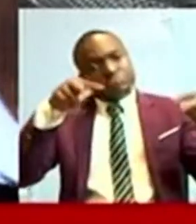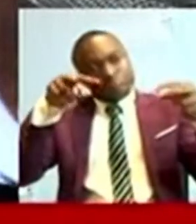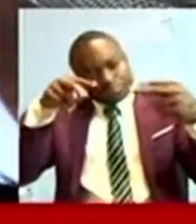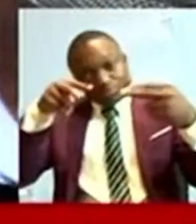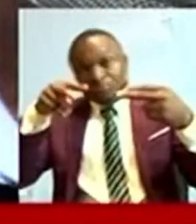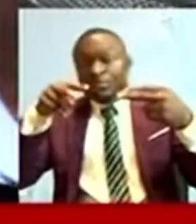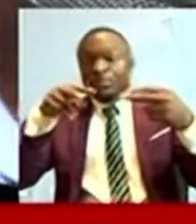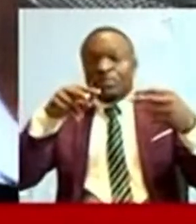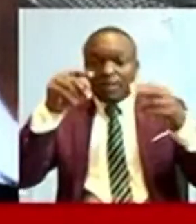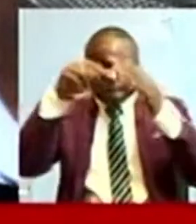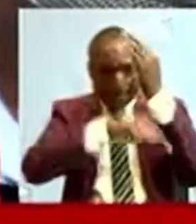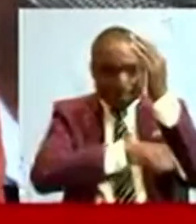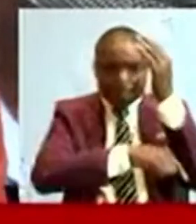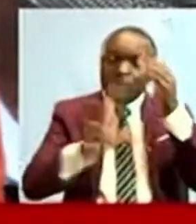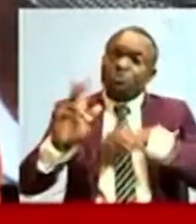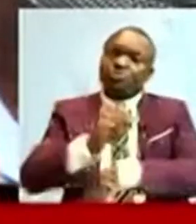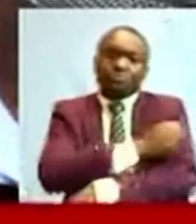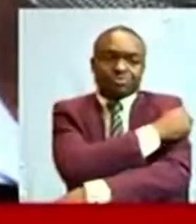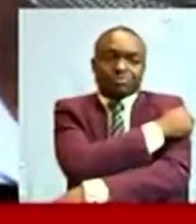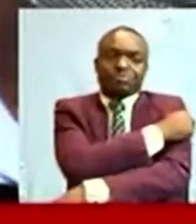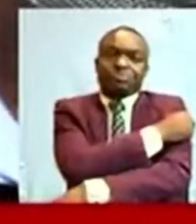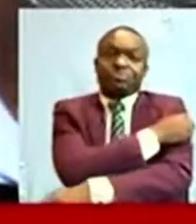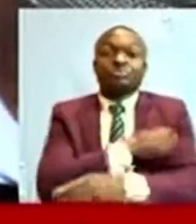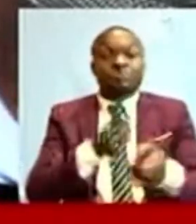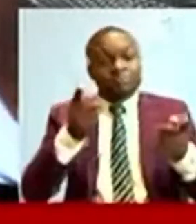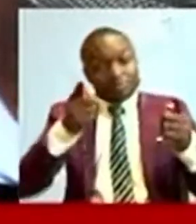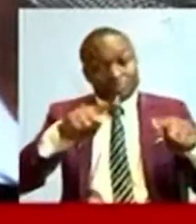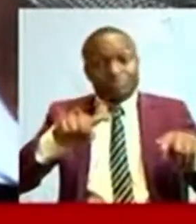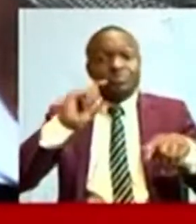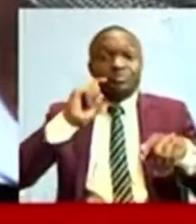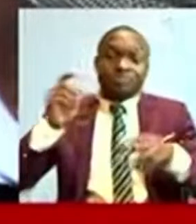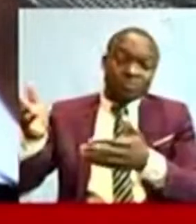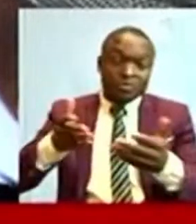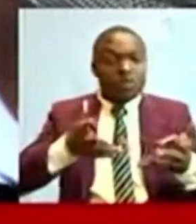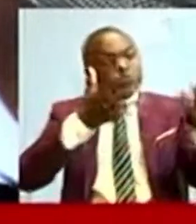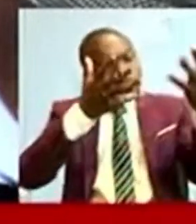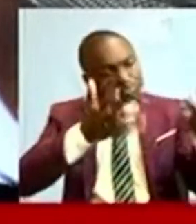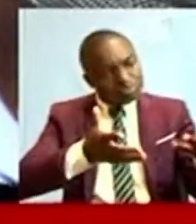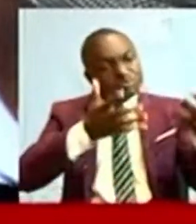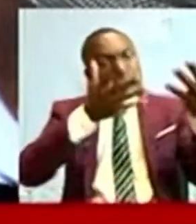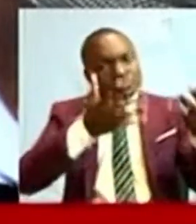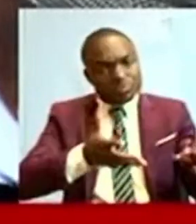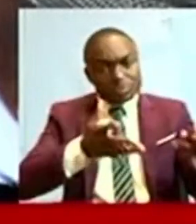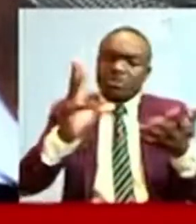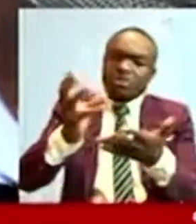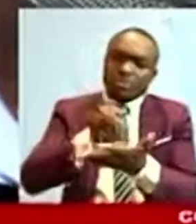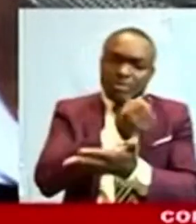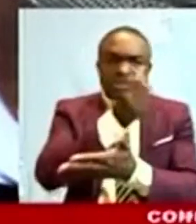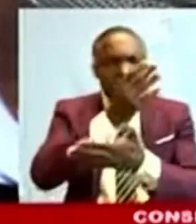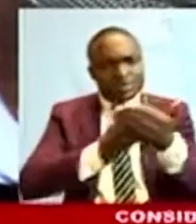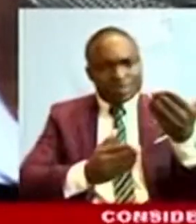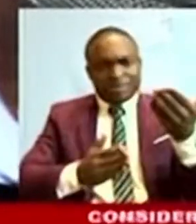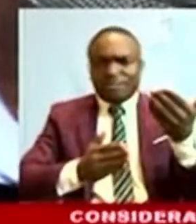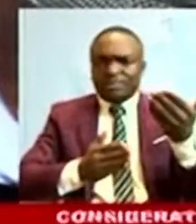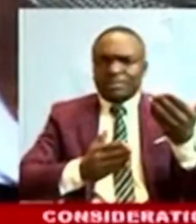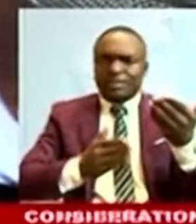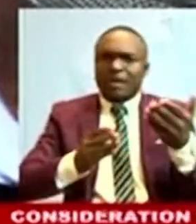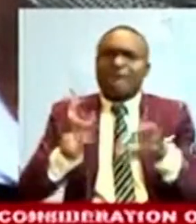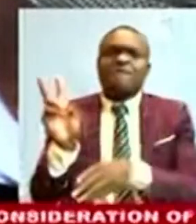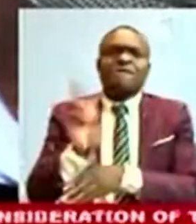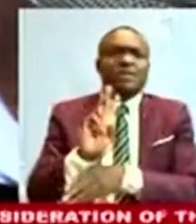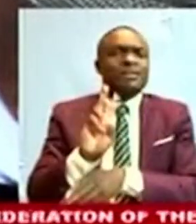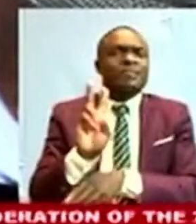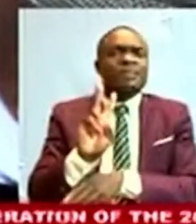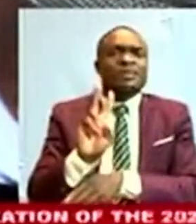the vaccination, when they're supposed to be coming for weight measures and maybe to get some vitamins, parents rarely bring